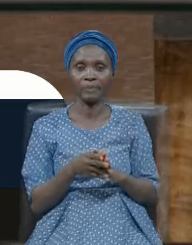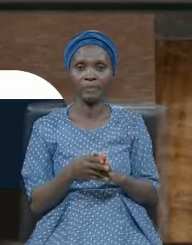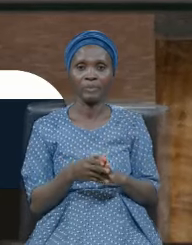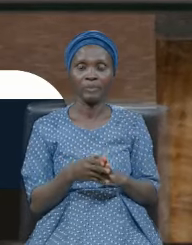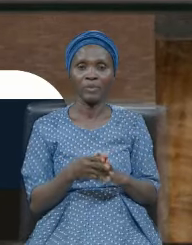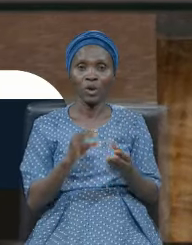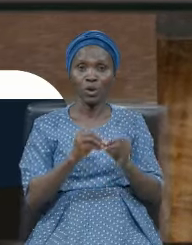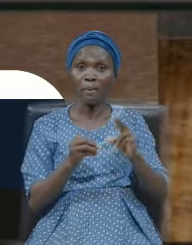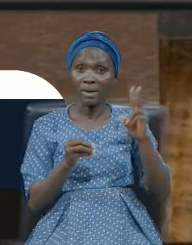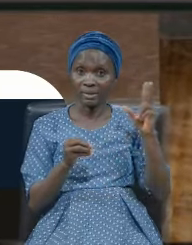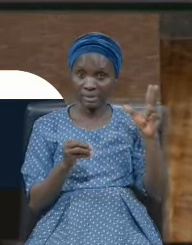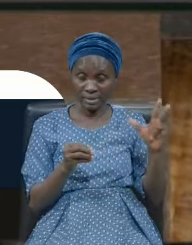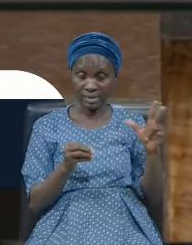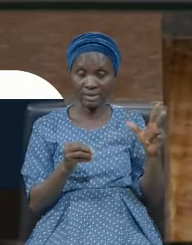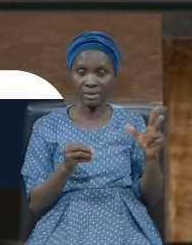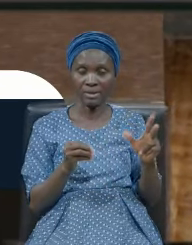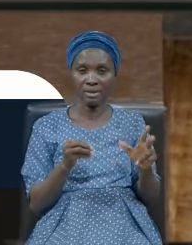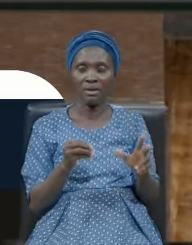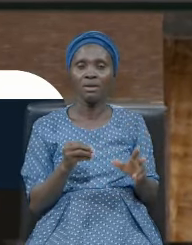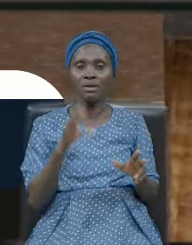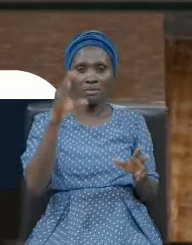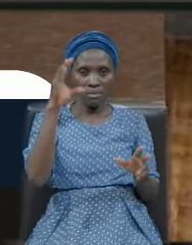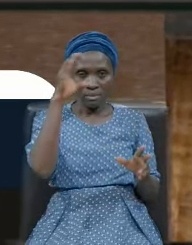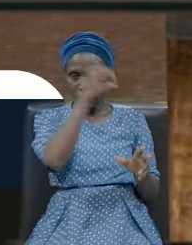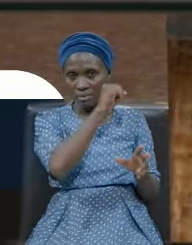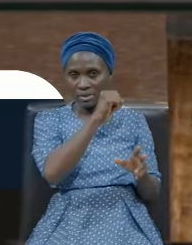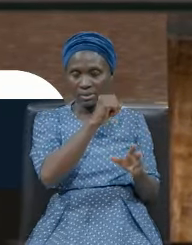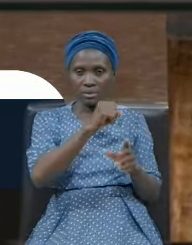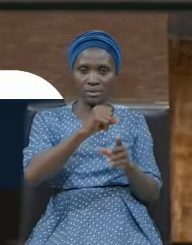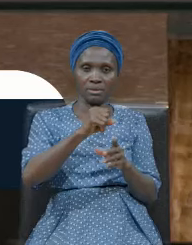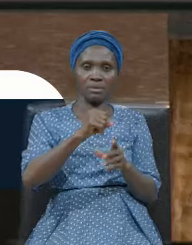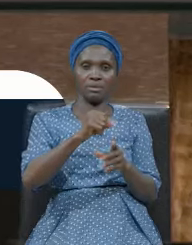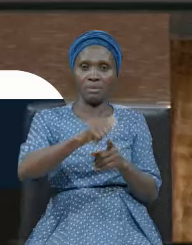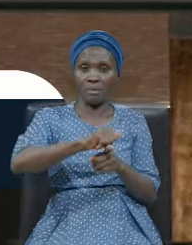misapplied grace by natural beasts.